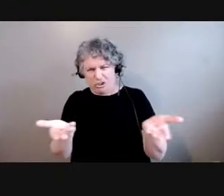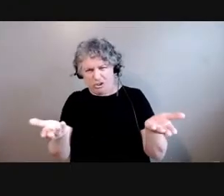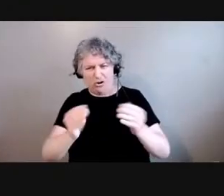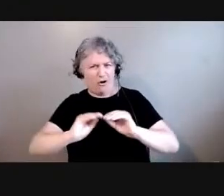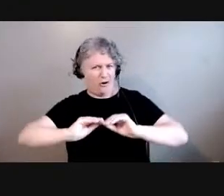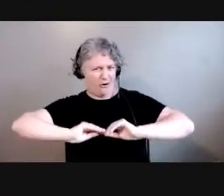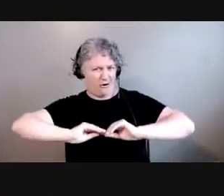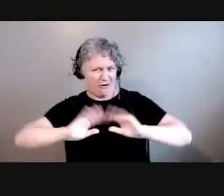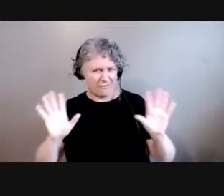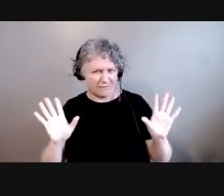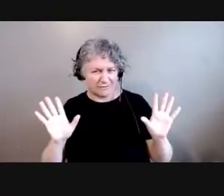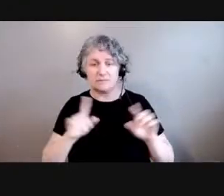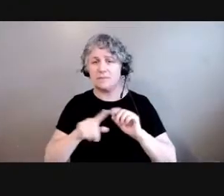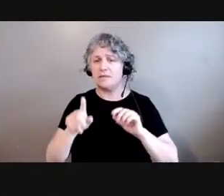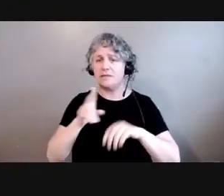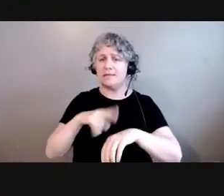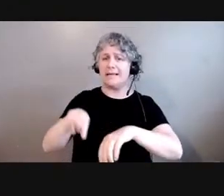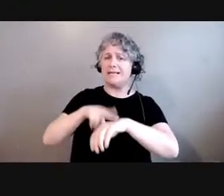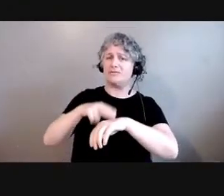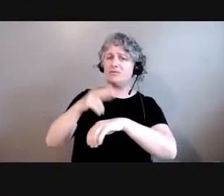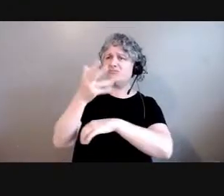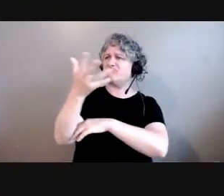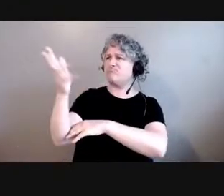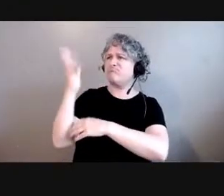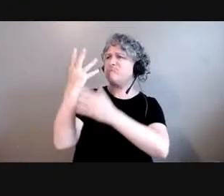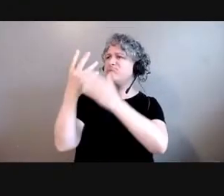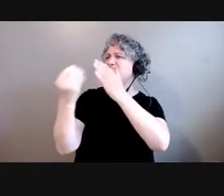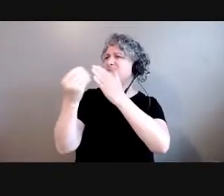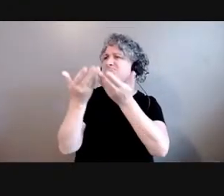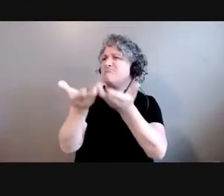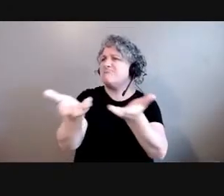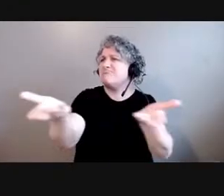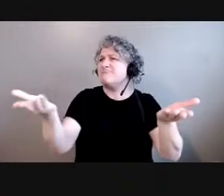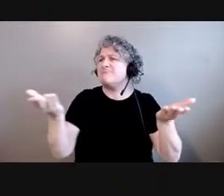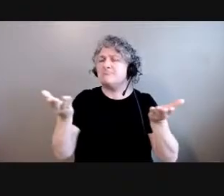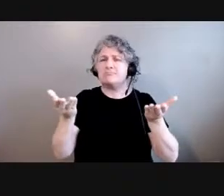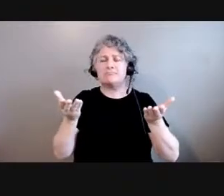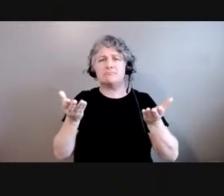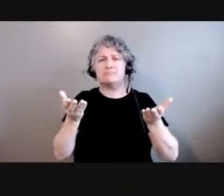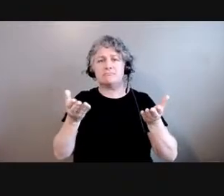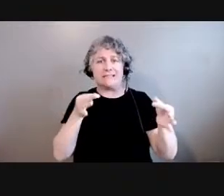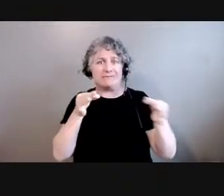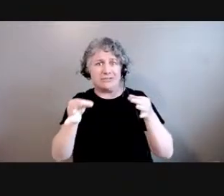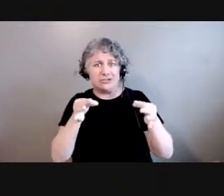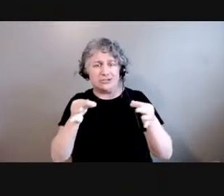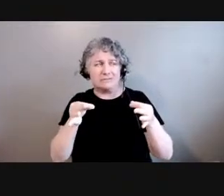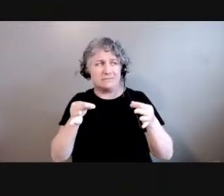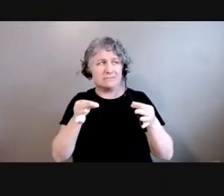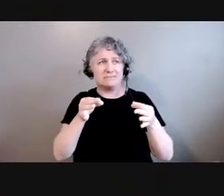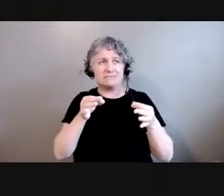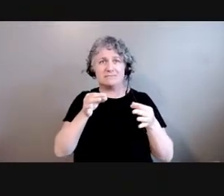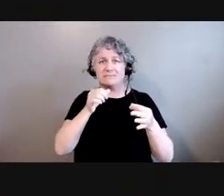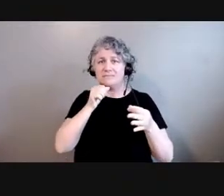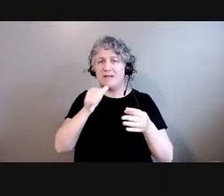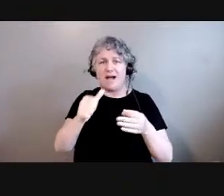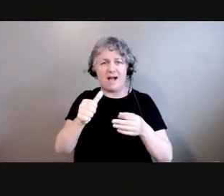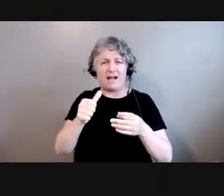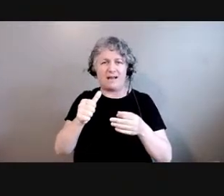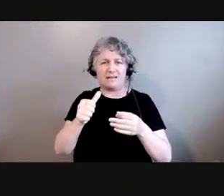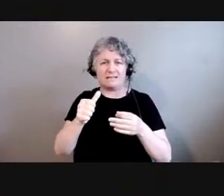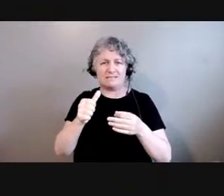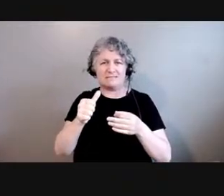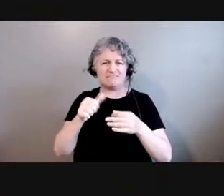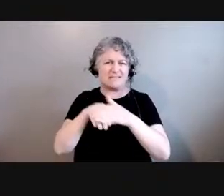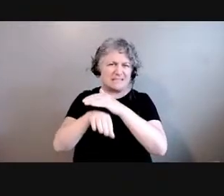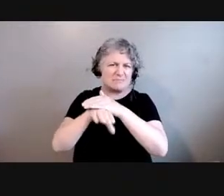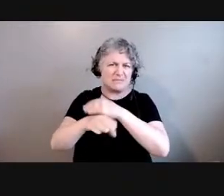that nature is almost by definition not necessarily something that we would consider to be accessible.